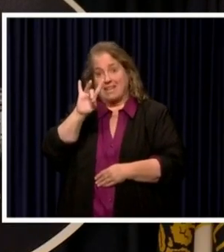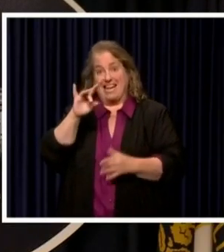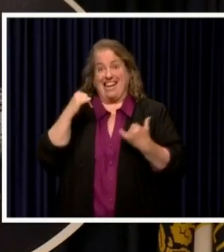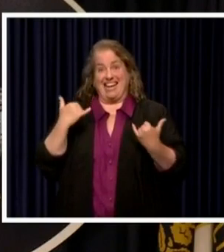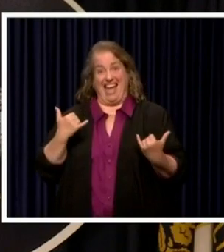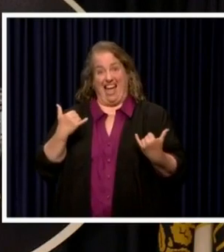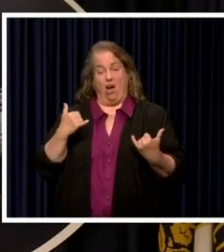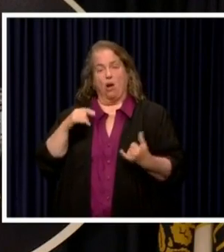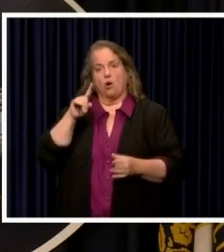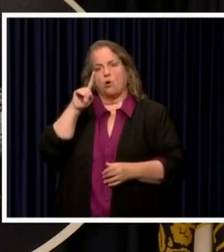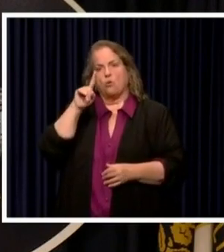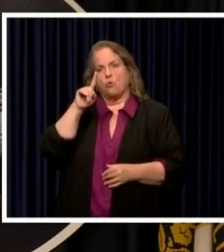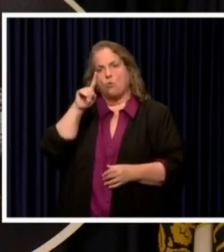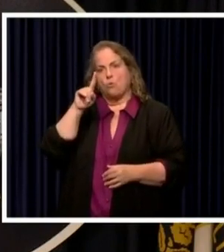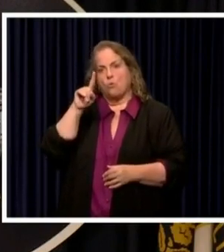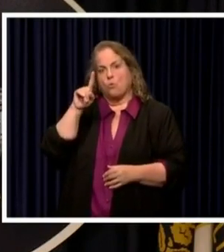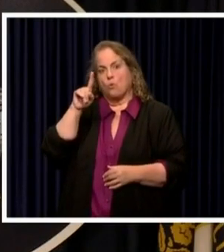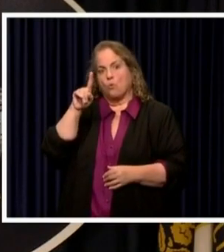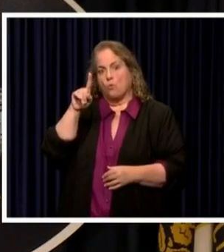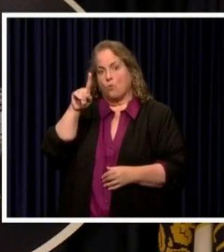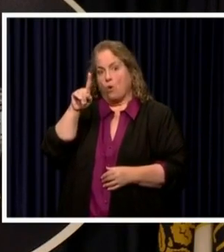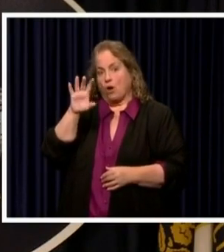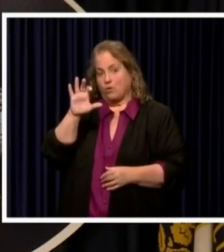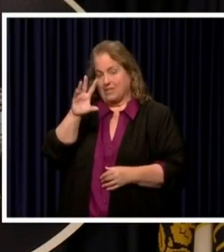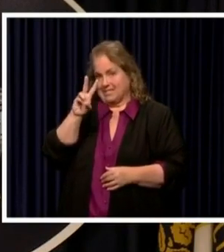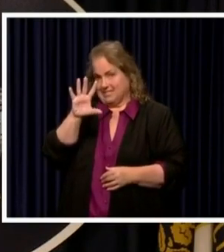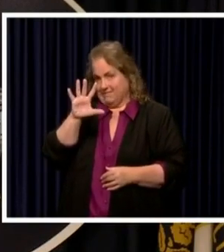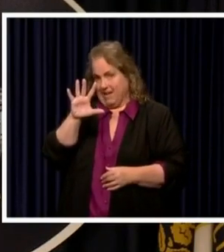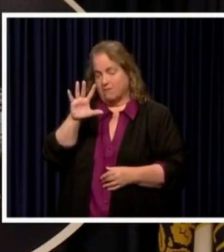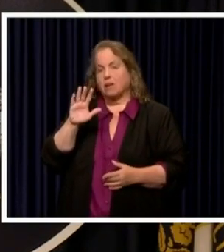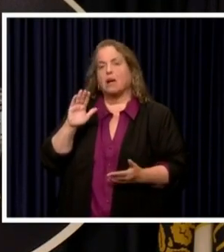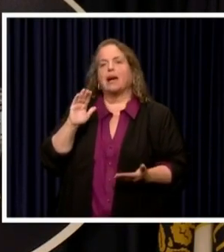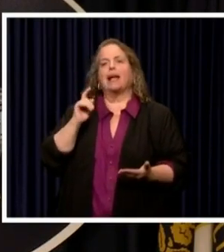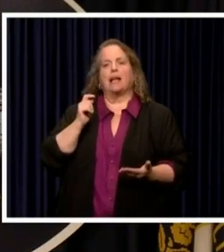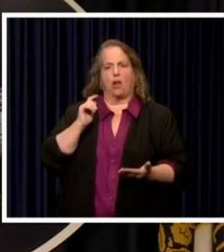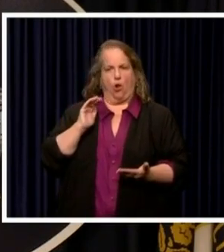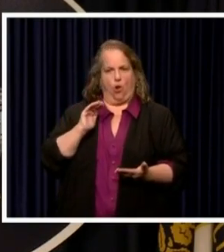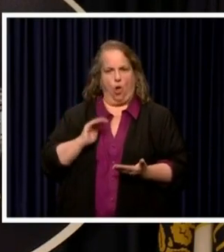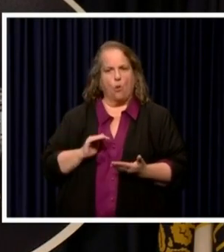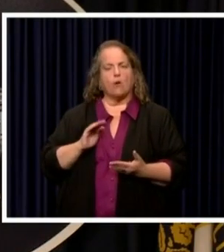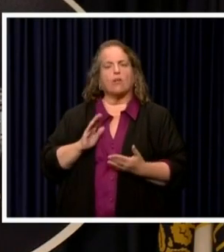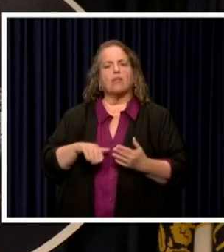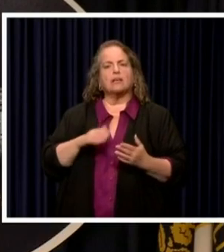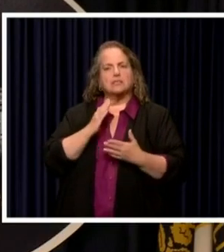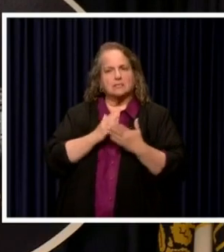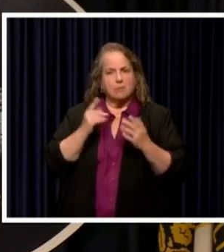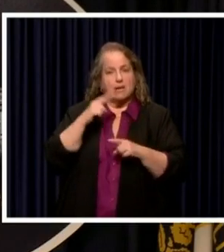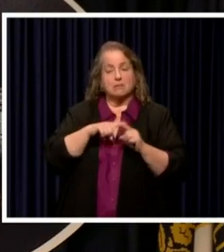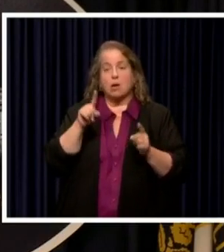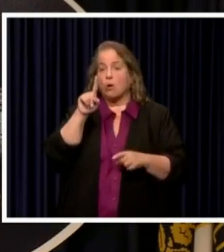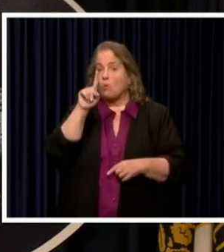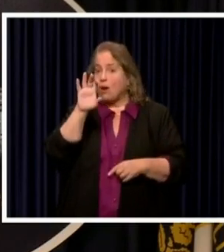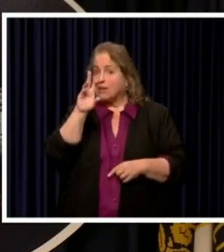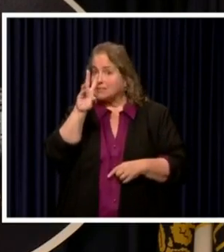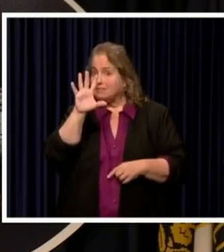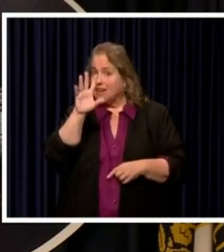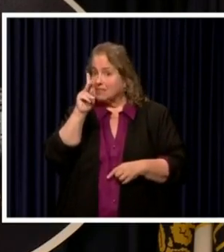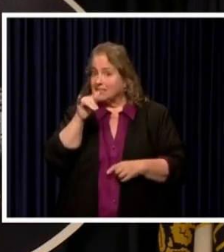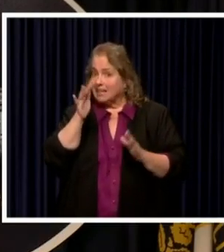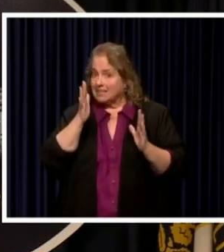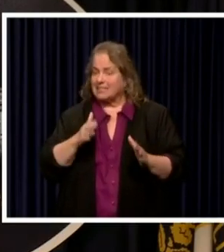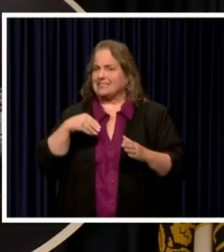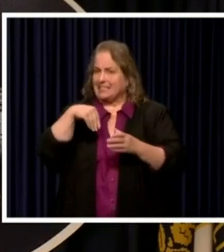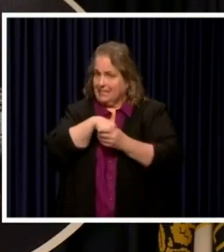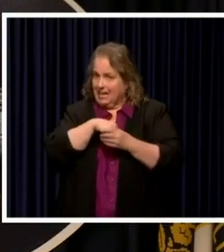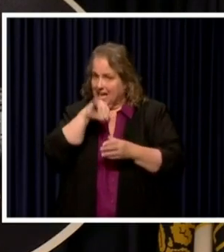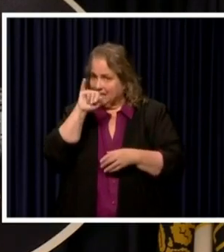a little bit lower than we've seen on some days, but still 165 Kentuckians. Really important to be